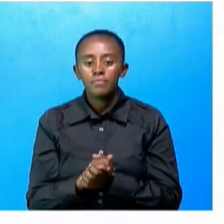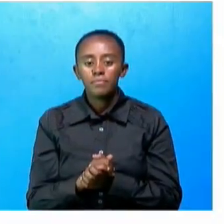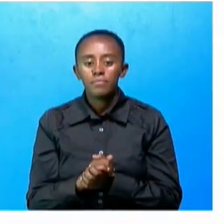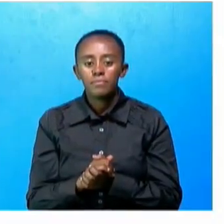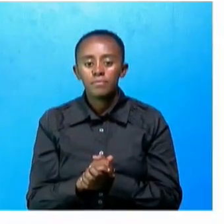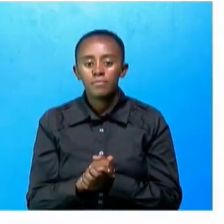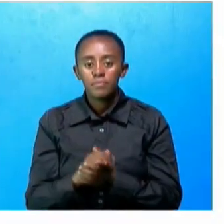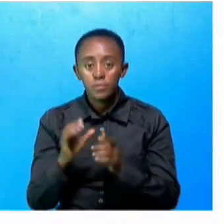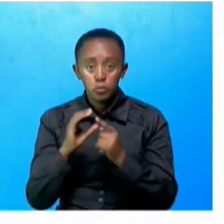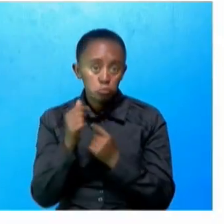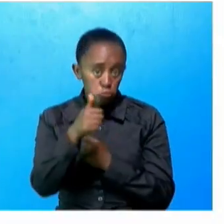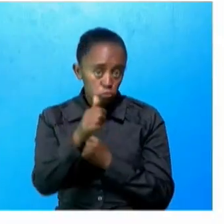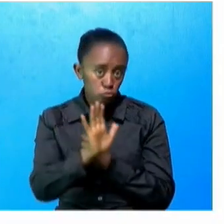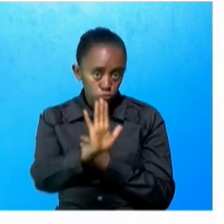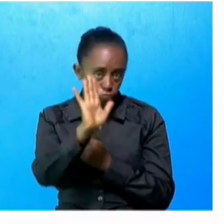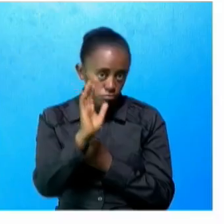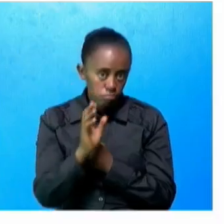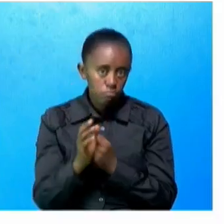The situation is at your hand.